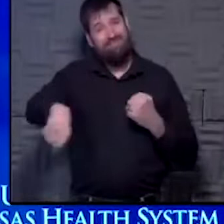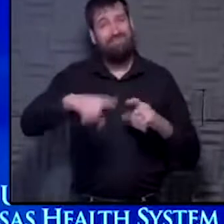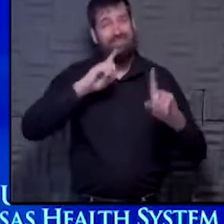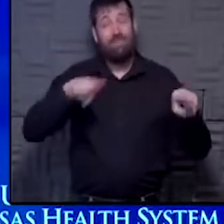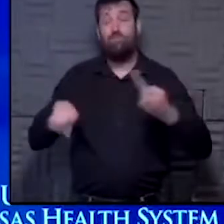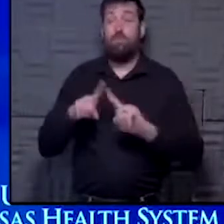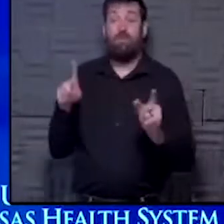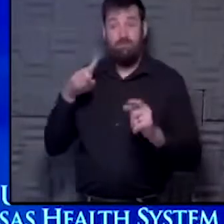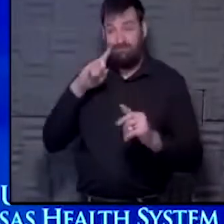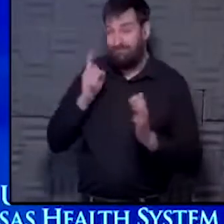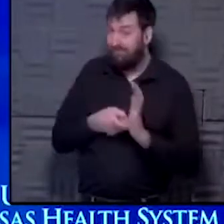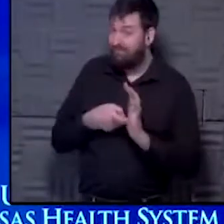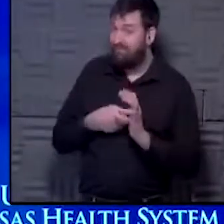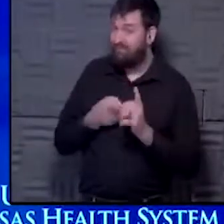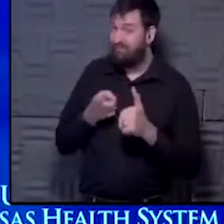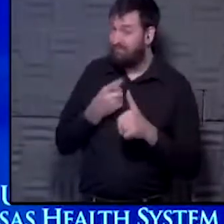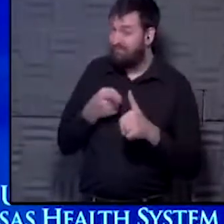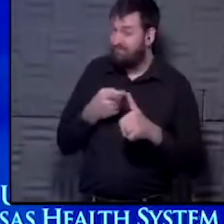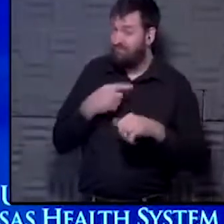initial answer was yes.